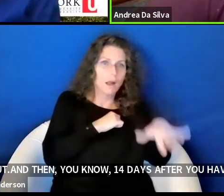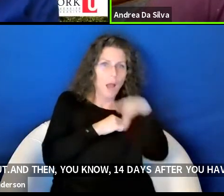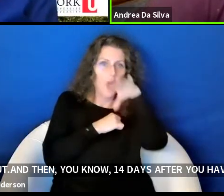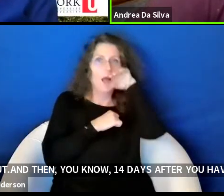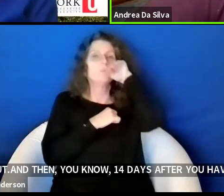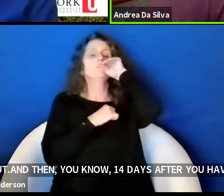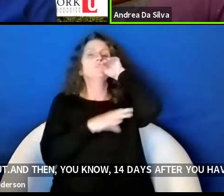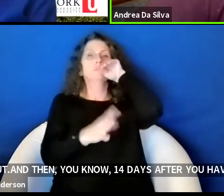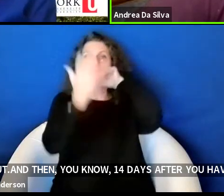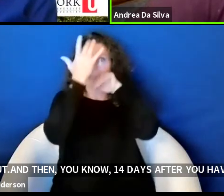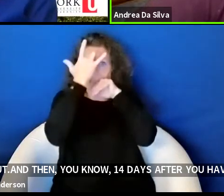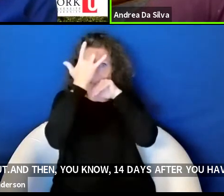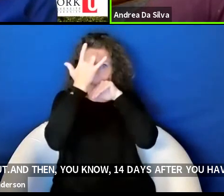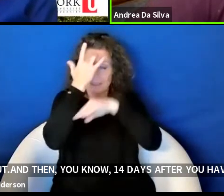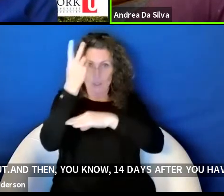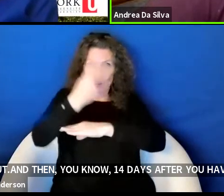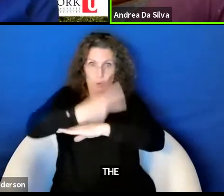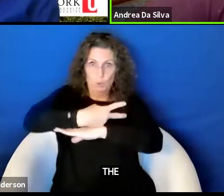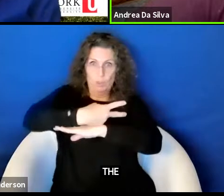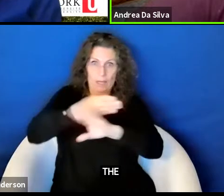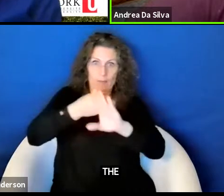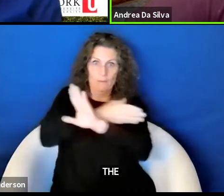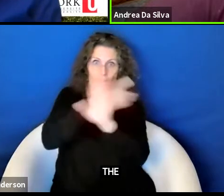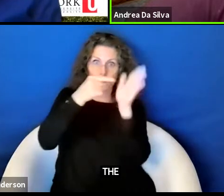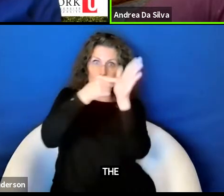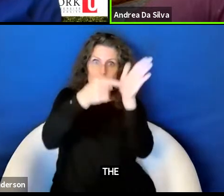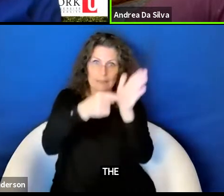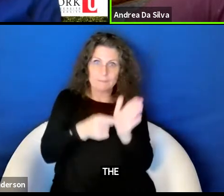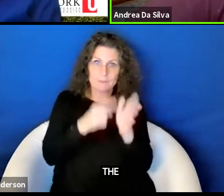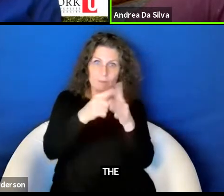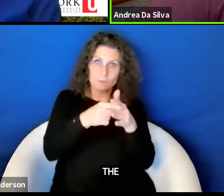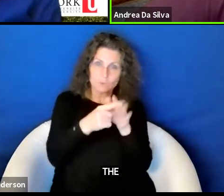If you are negative,